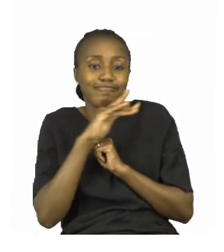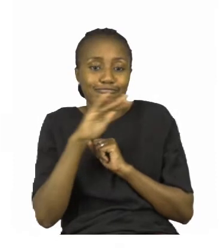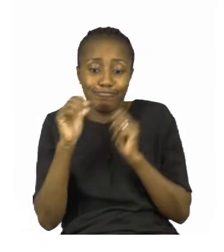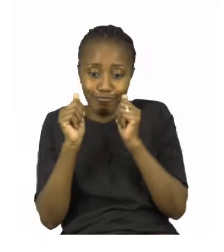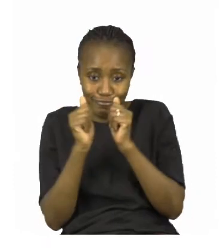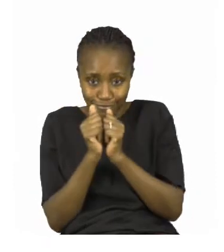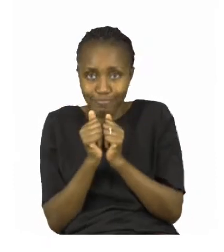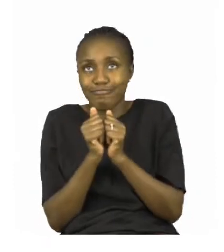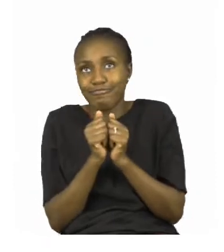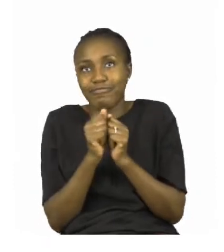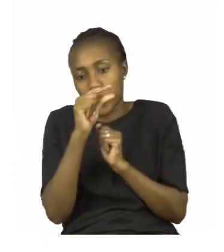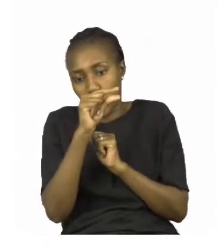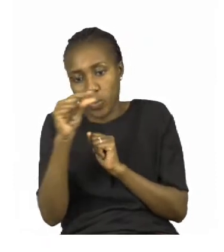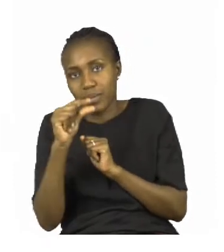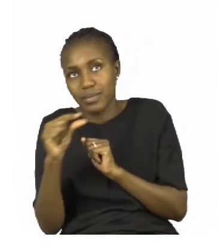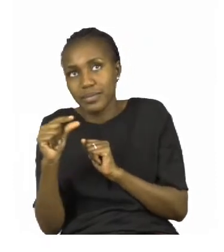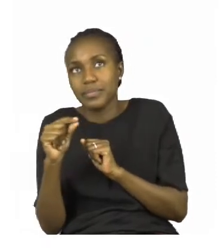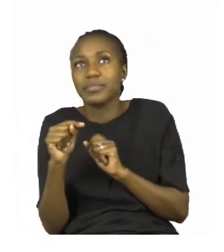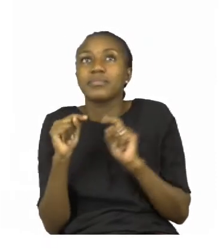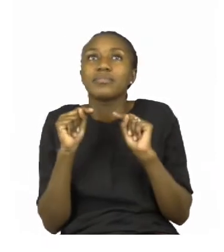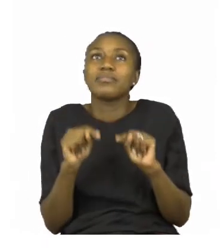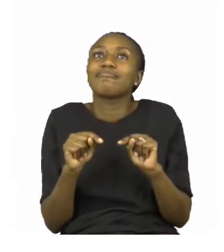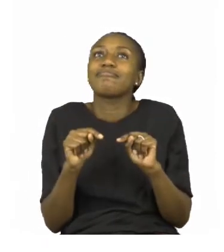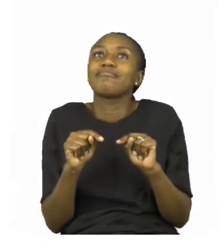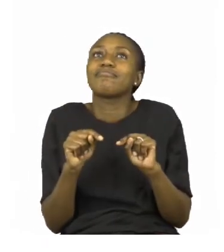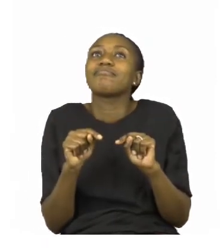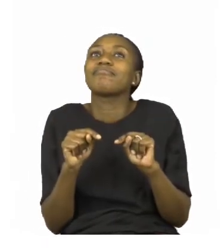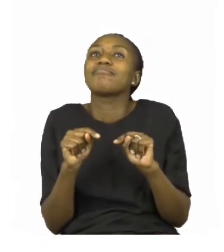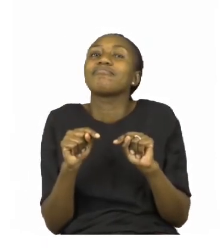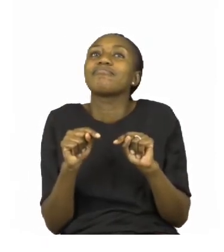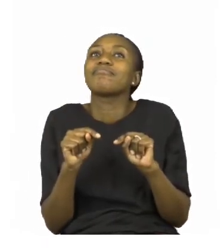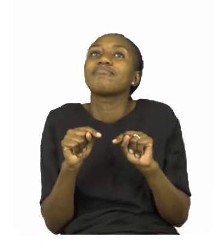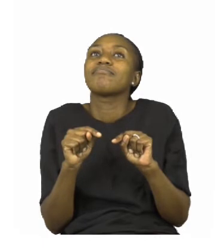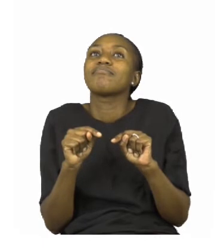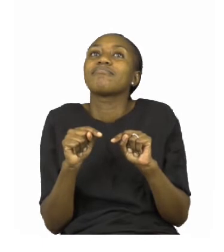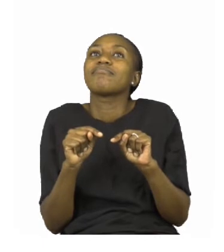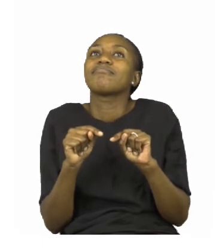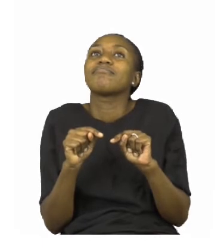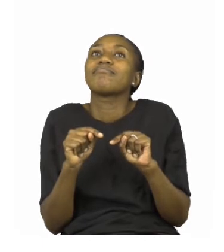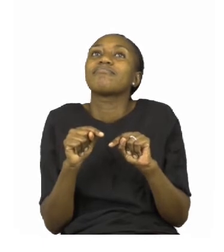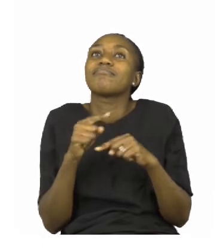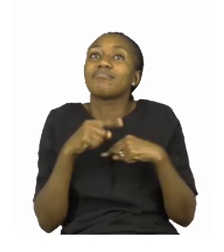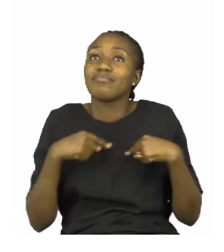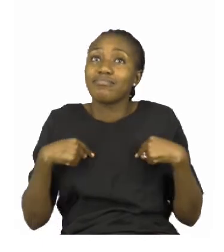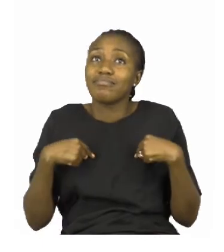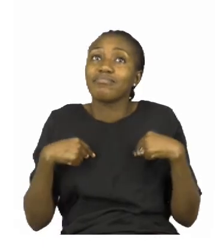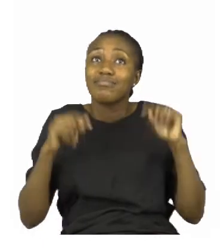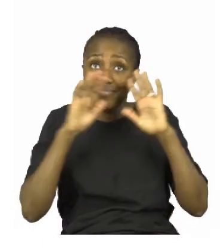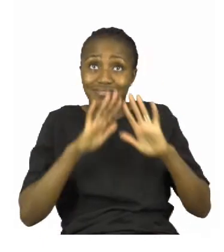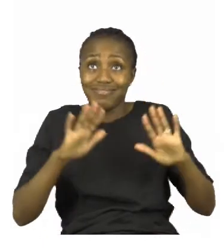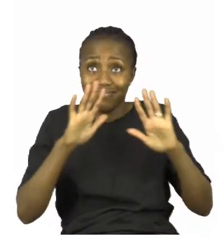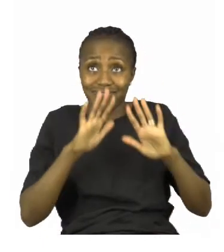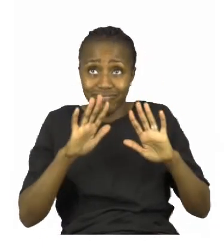words. Today we have pictures to help us, and then after that we need to color the